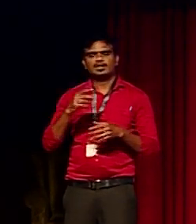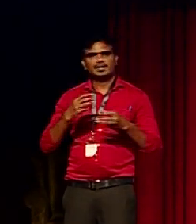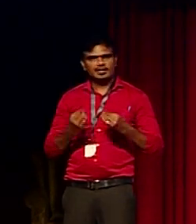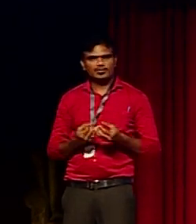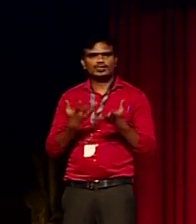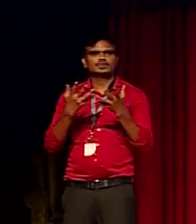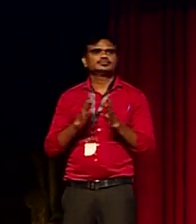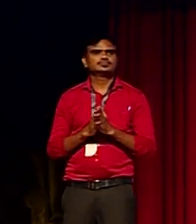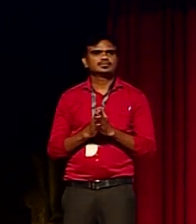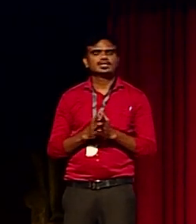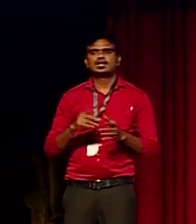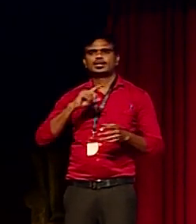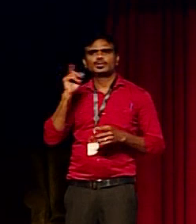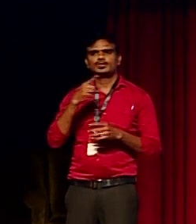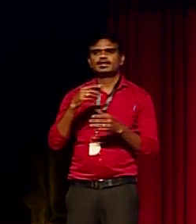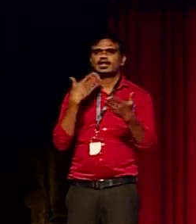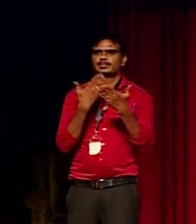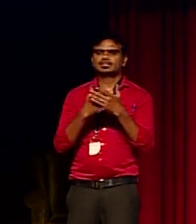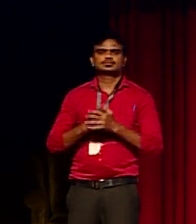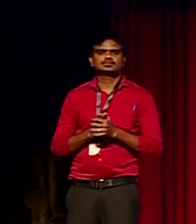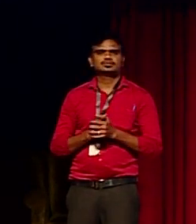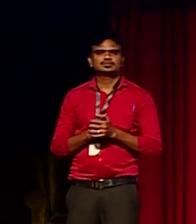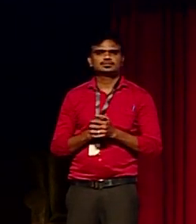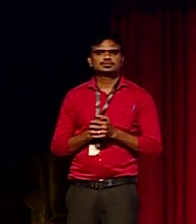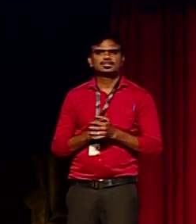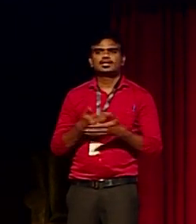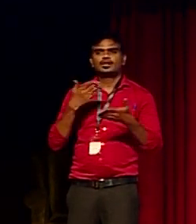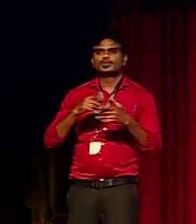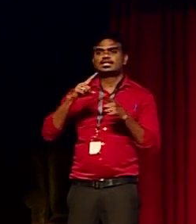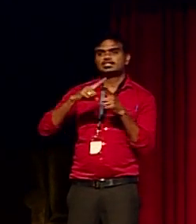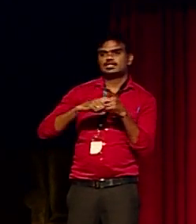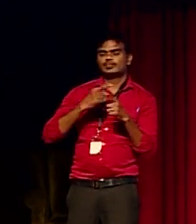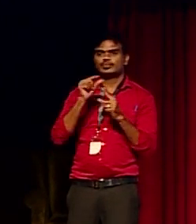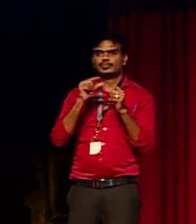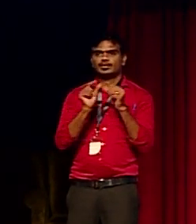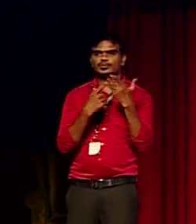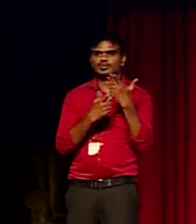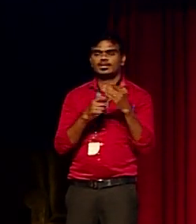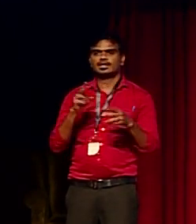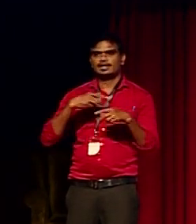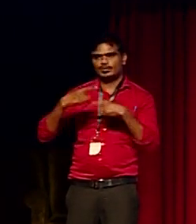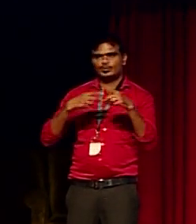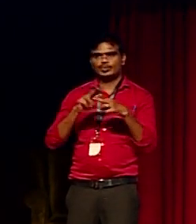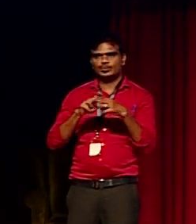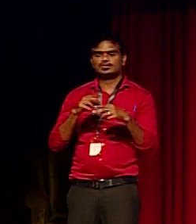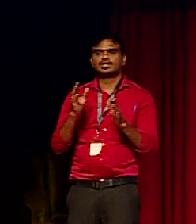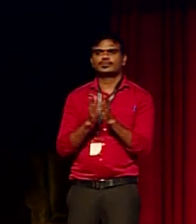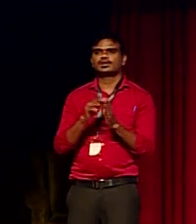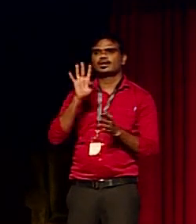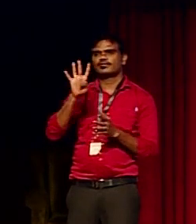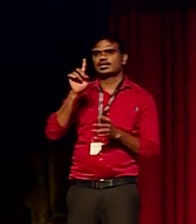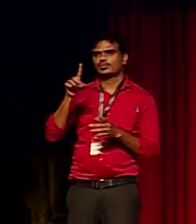evolved have universal application. The Jaipur foot is currently being used in over